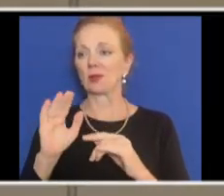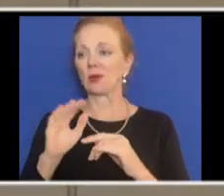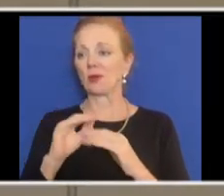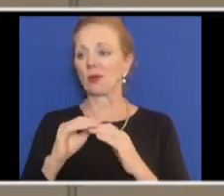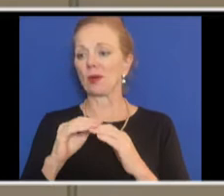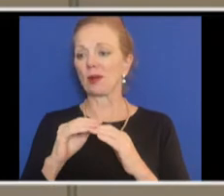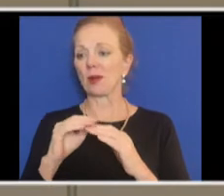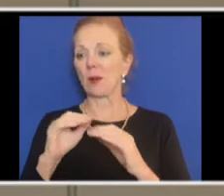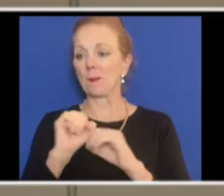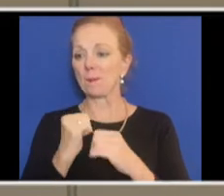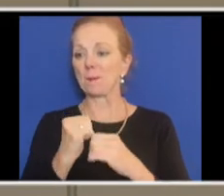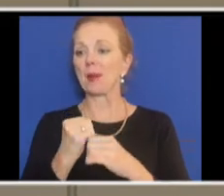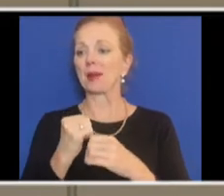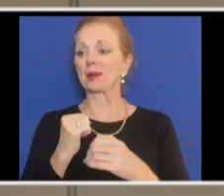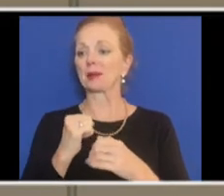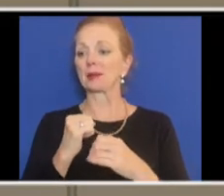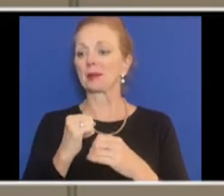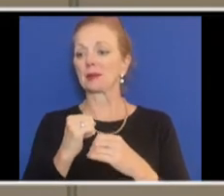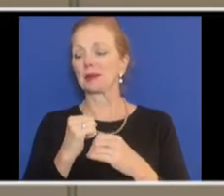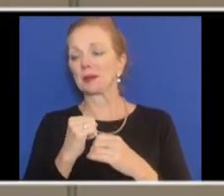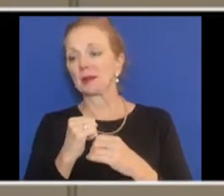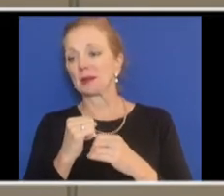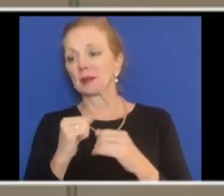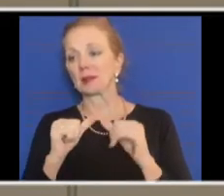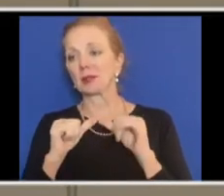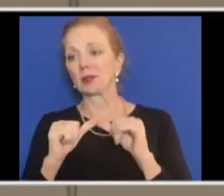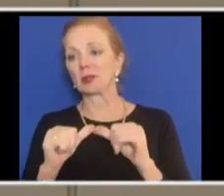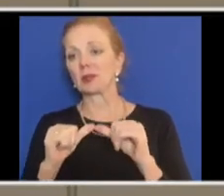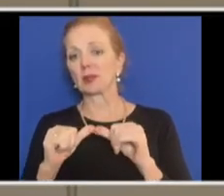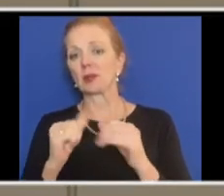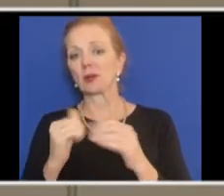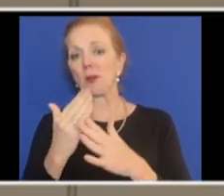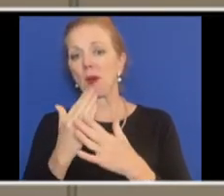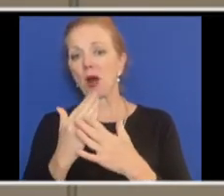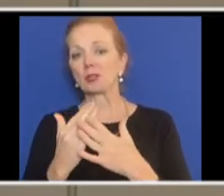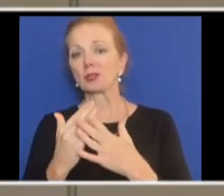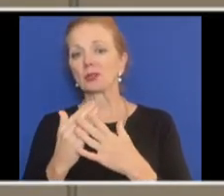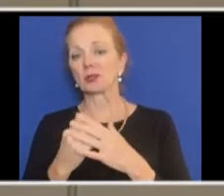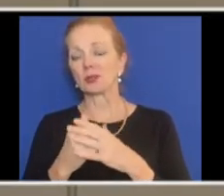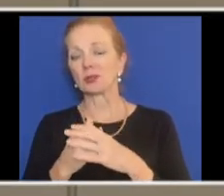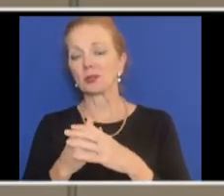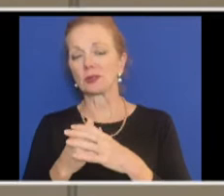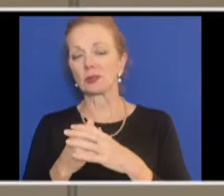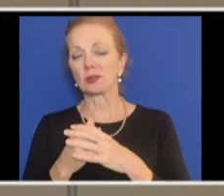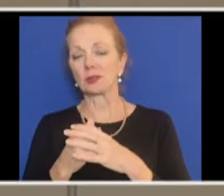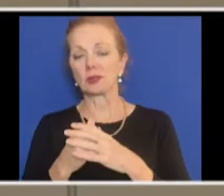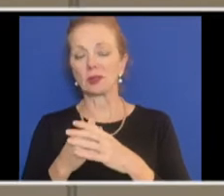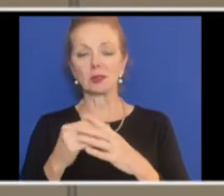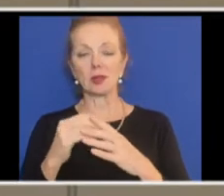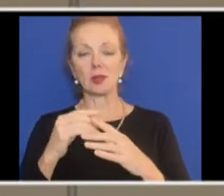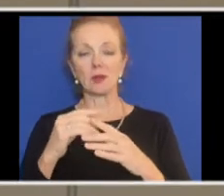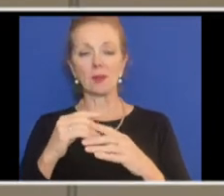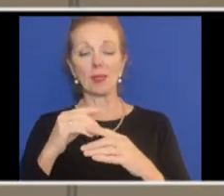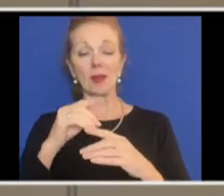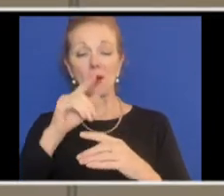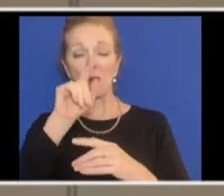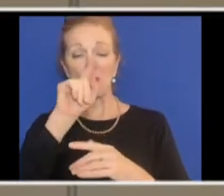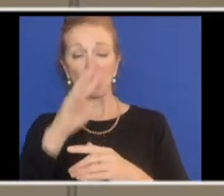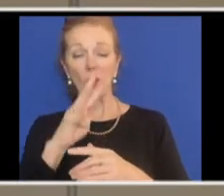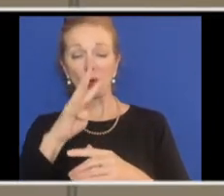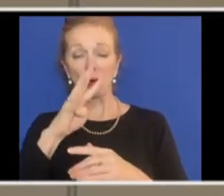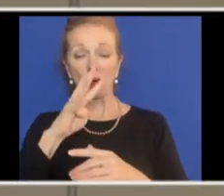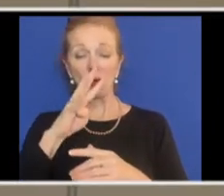making a contiguous parcel that is a quarter mile away from